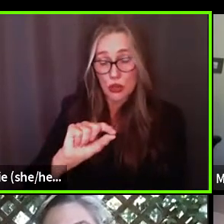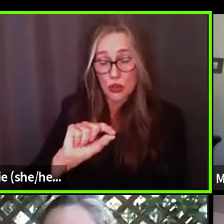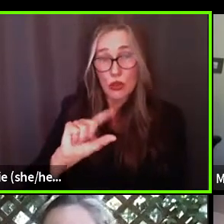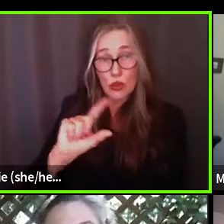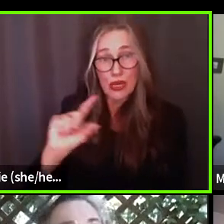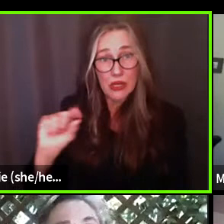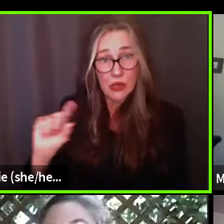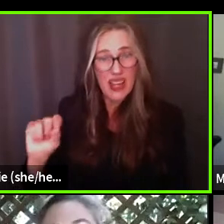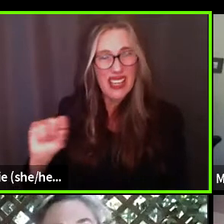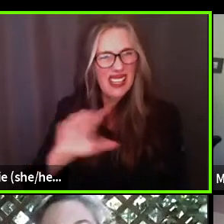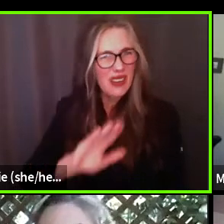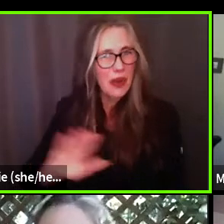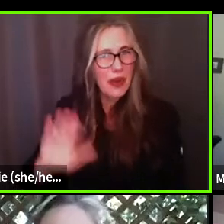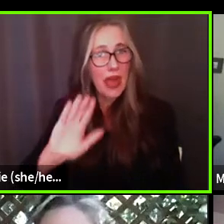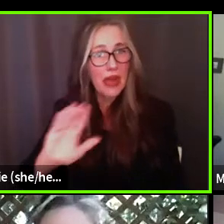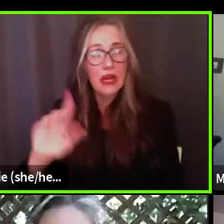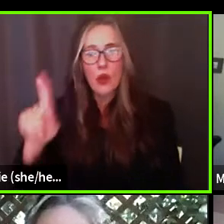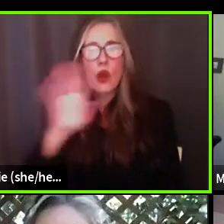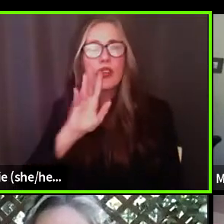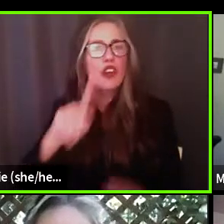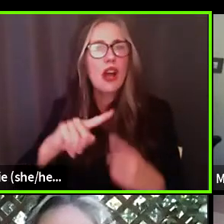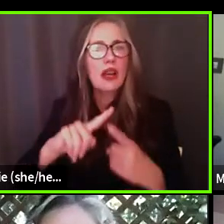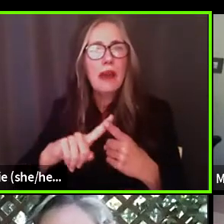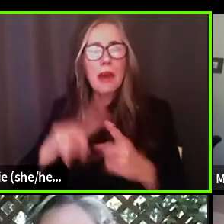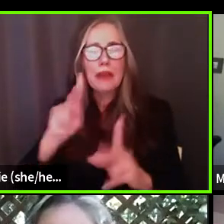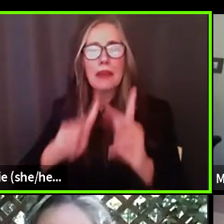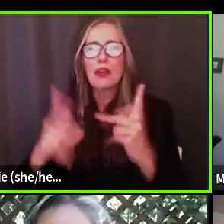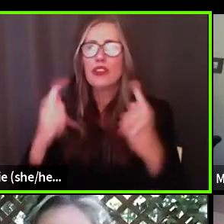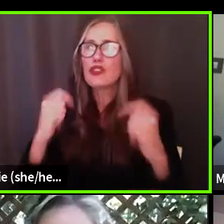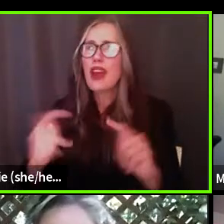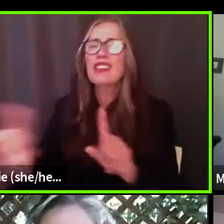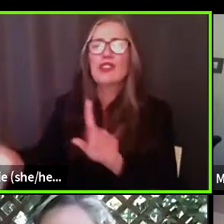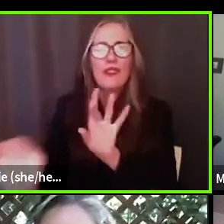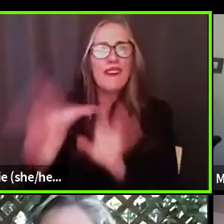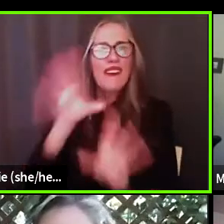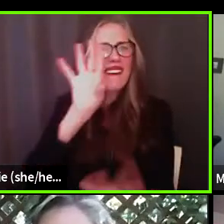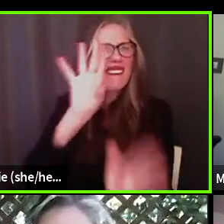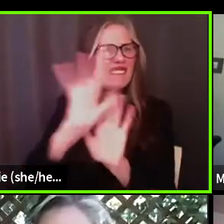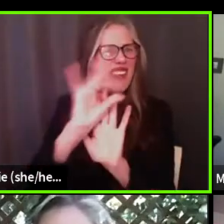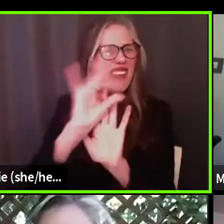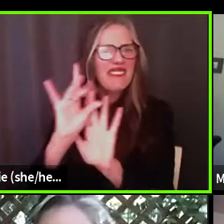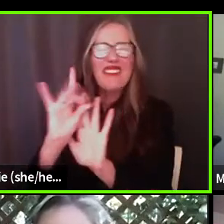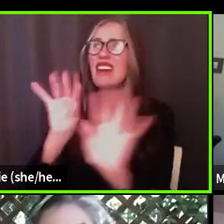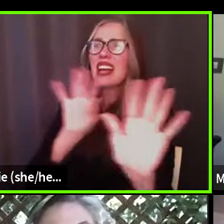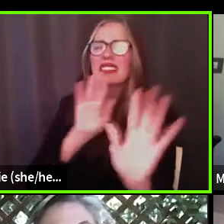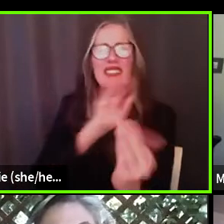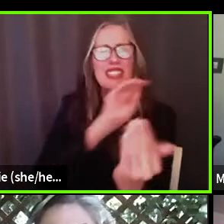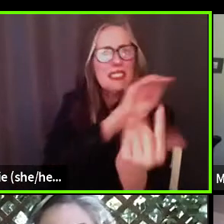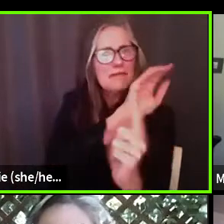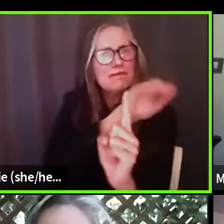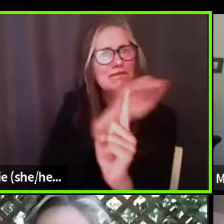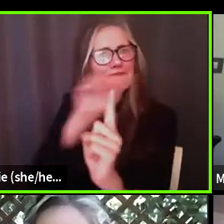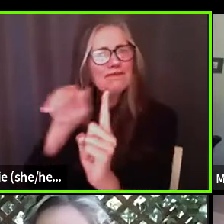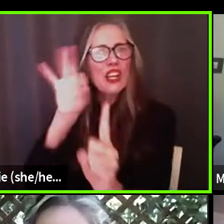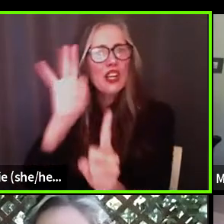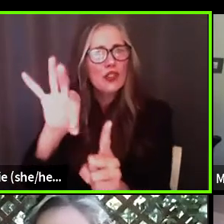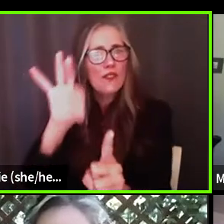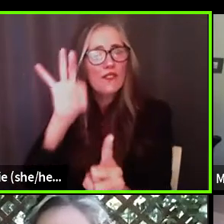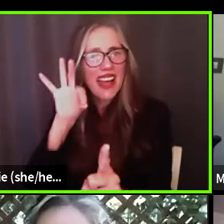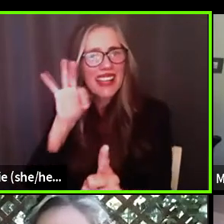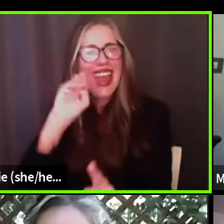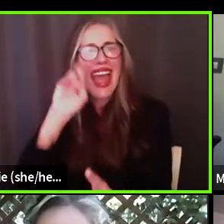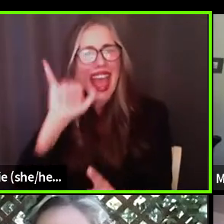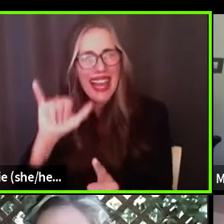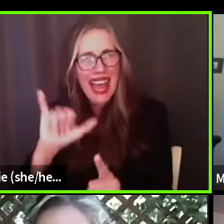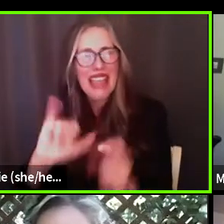our allies nobody knew what eugenics was i mean i we had to do some basic we did some baseline videos for